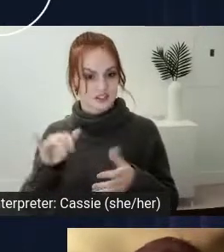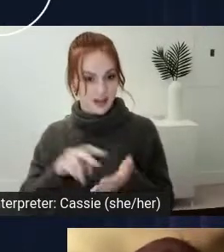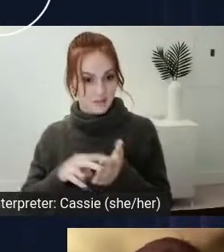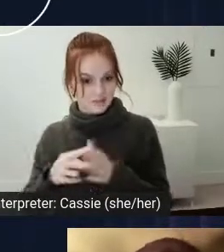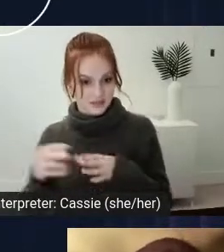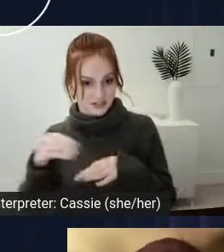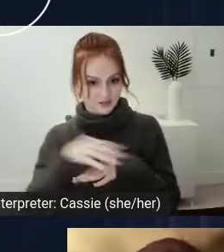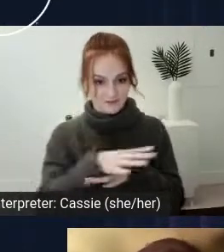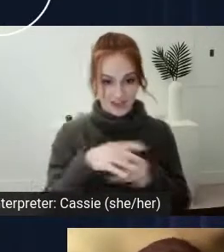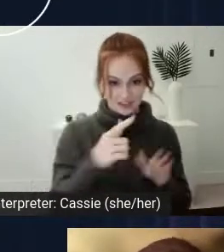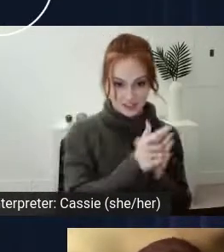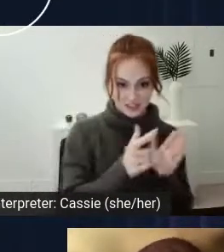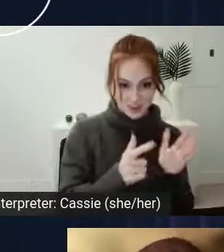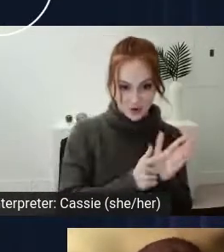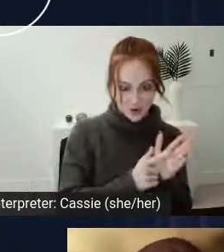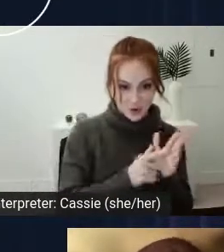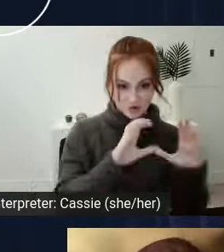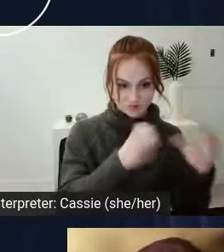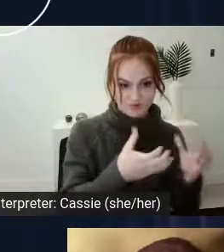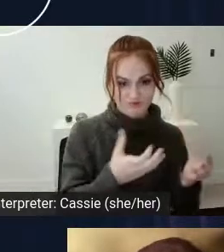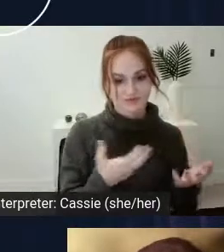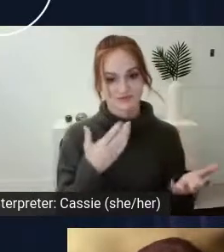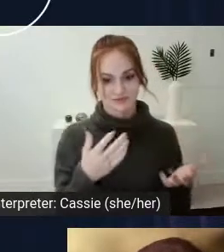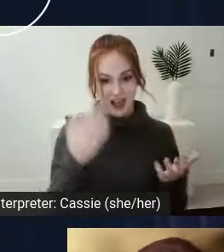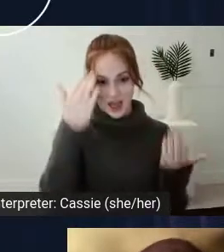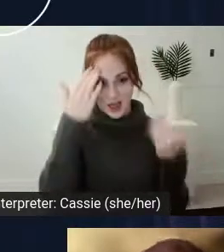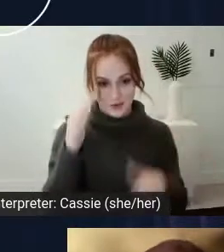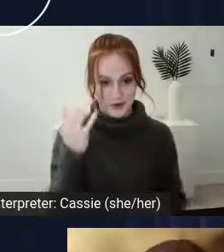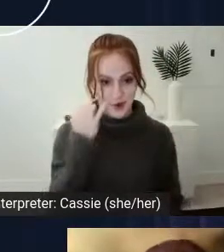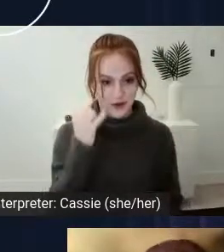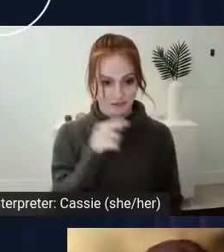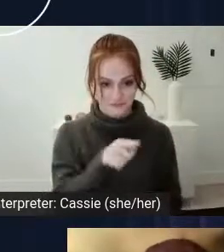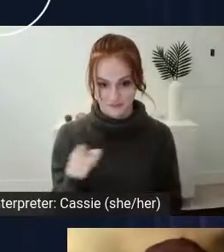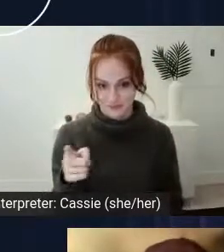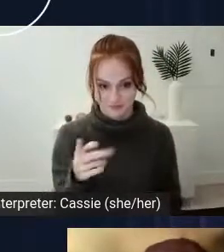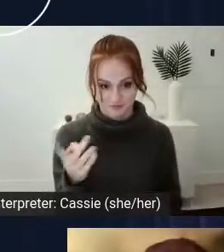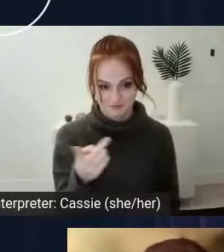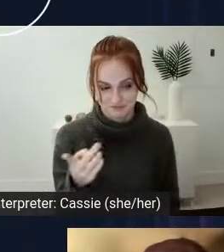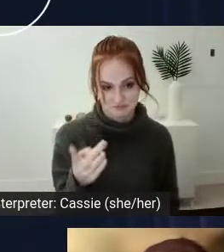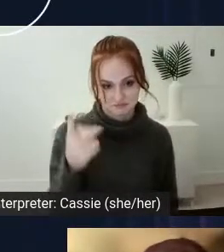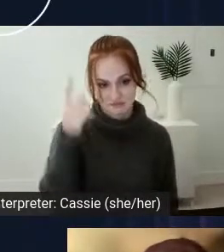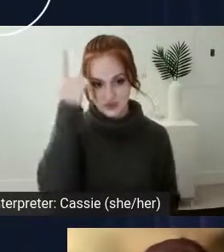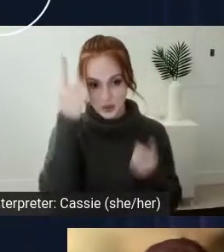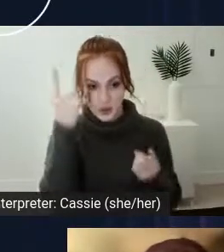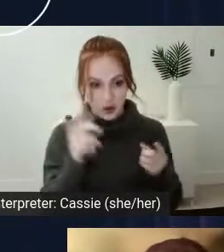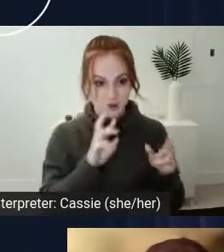sector. I don't know if you have thoughts and about that or reactions to that.